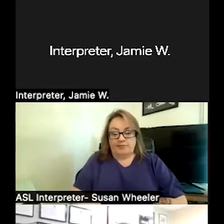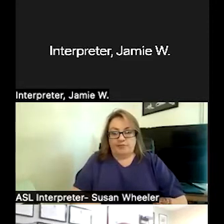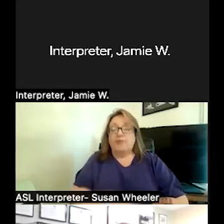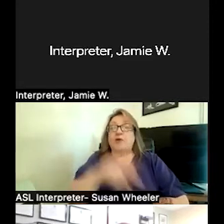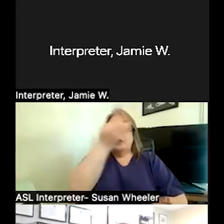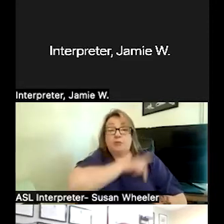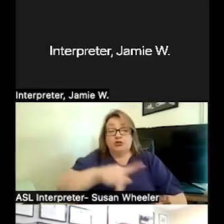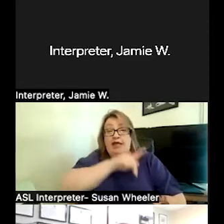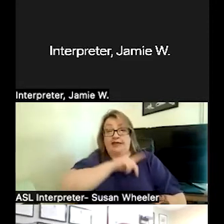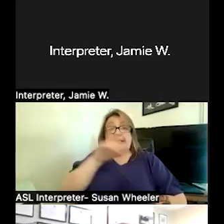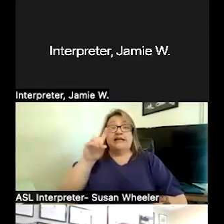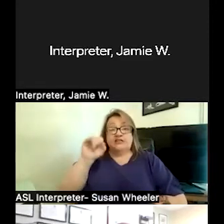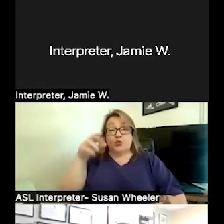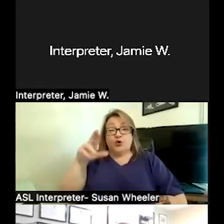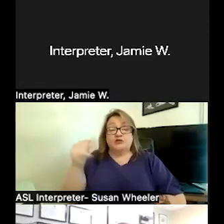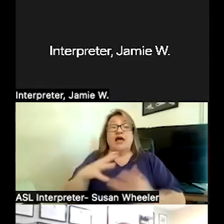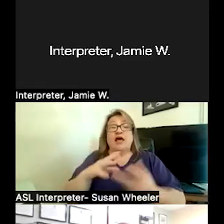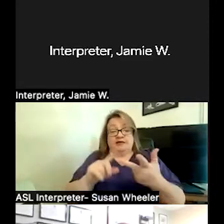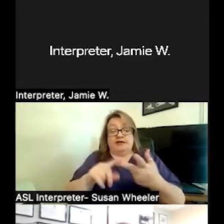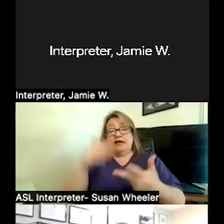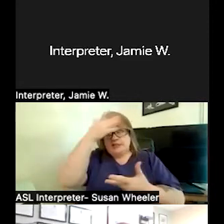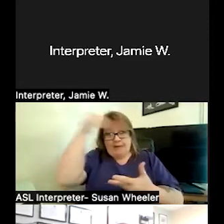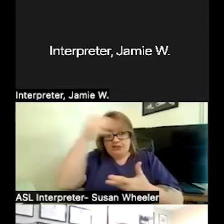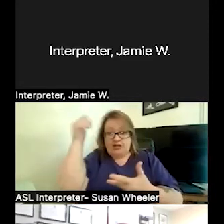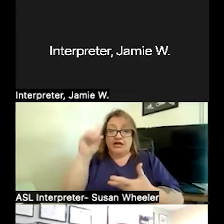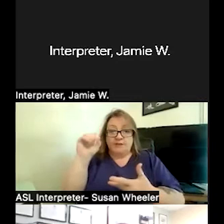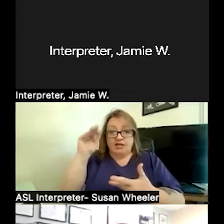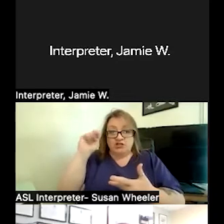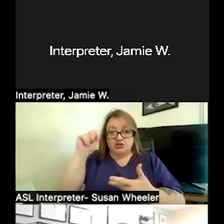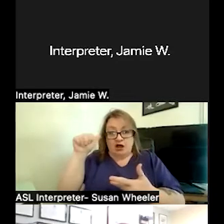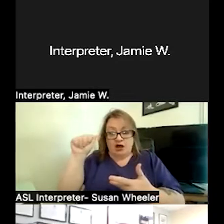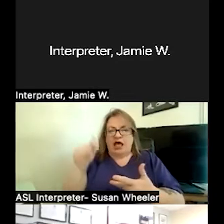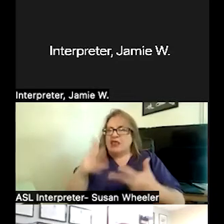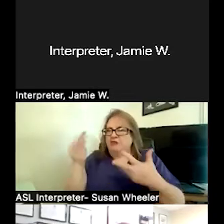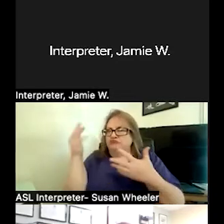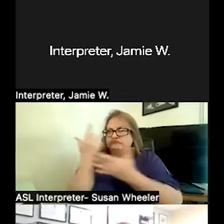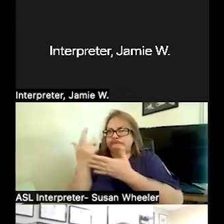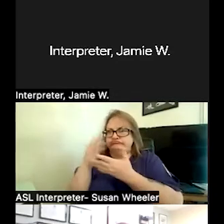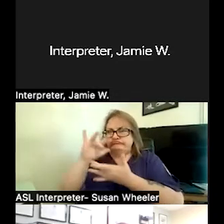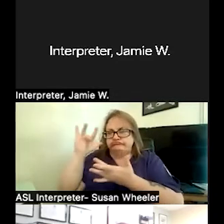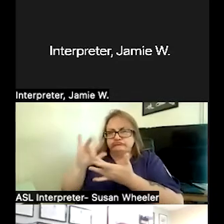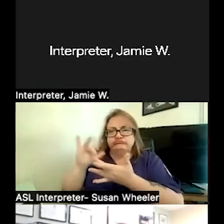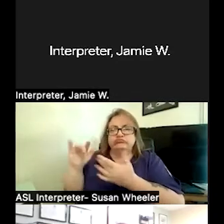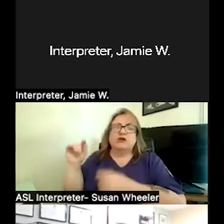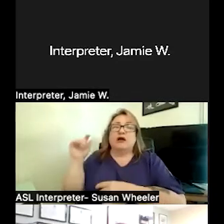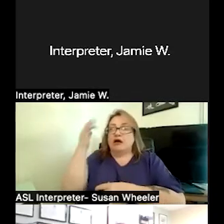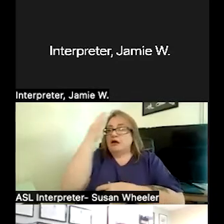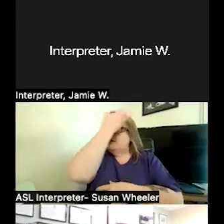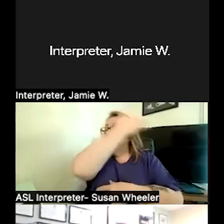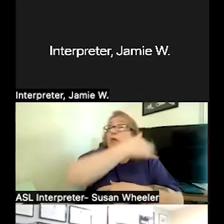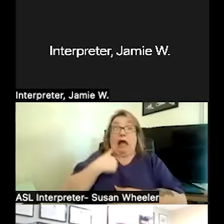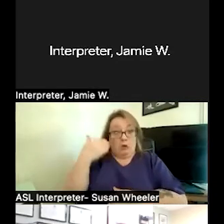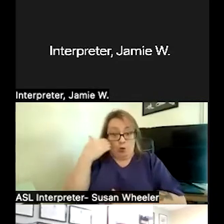Personality disorders and dementia. There's a lot of resources available out there. I know if you